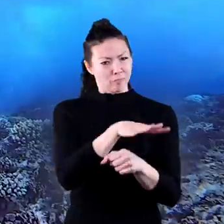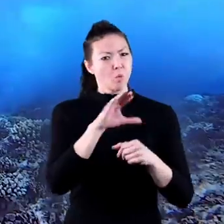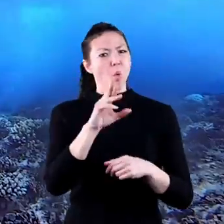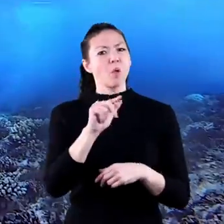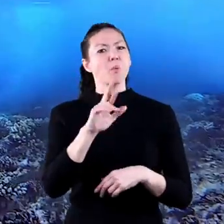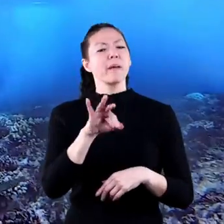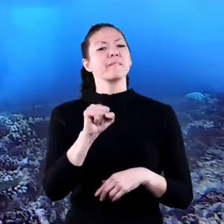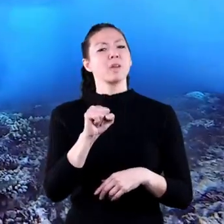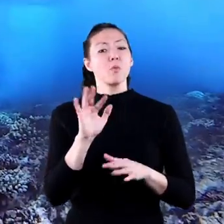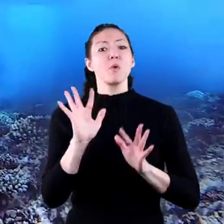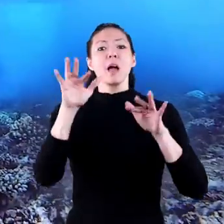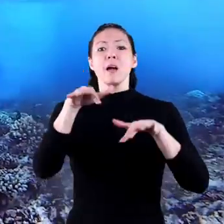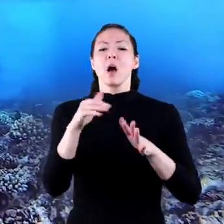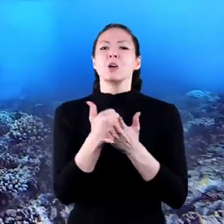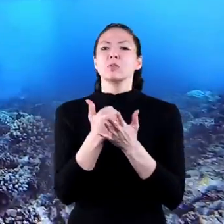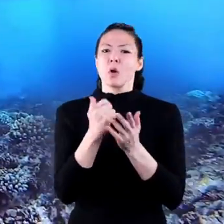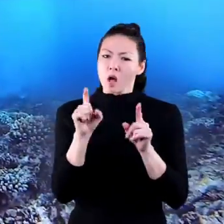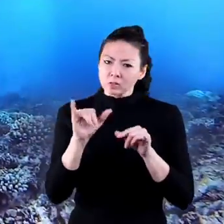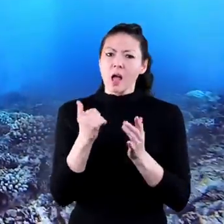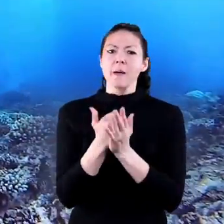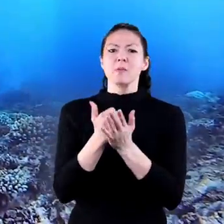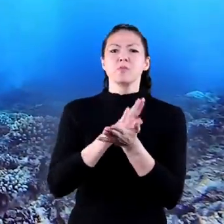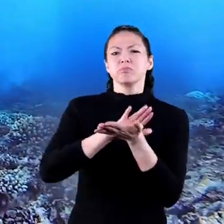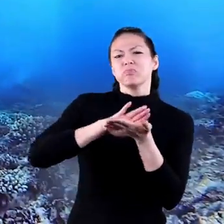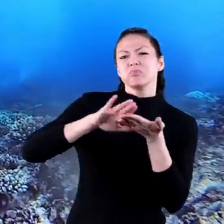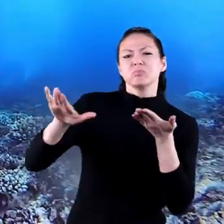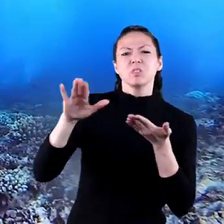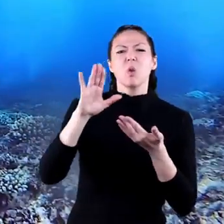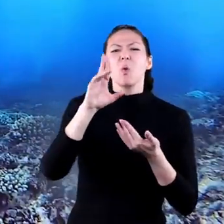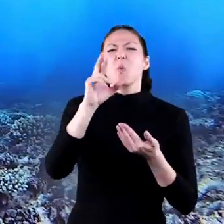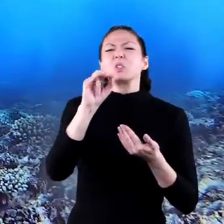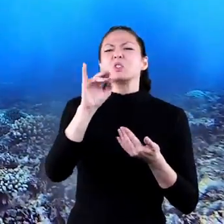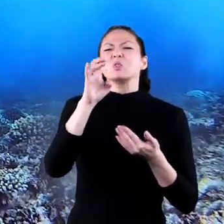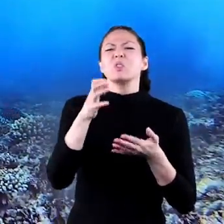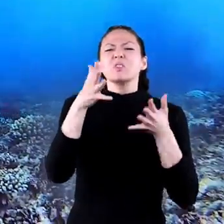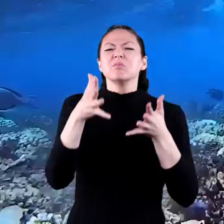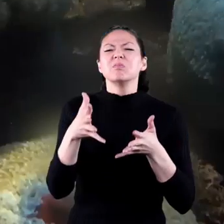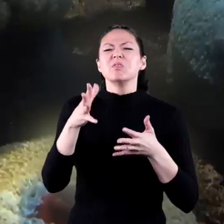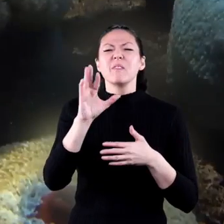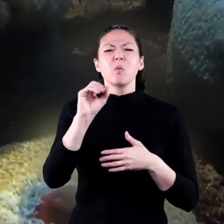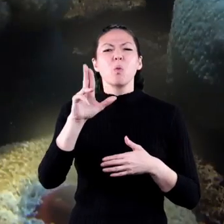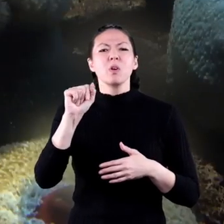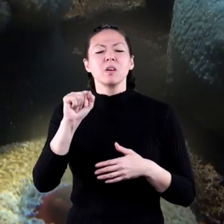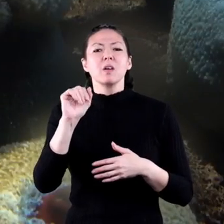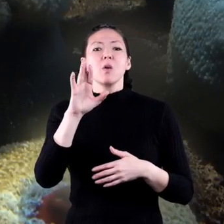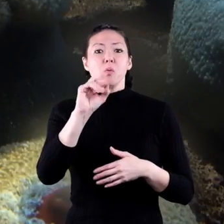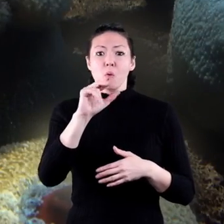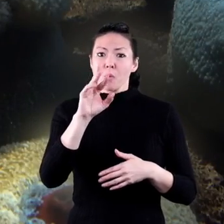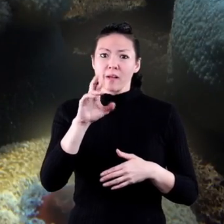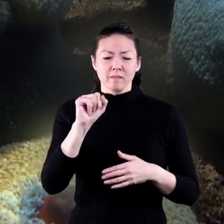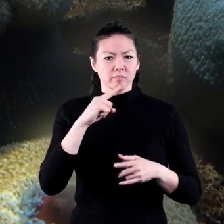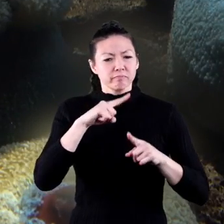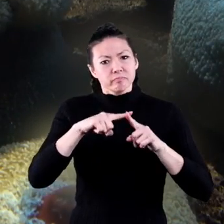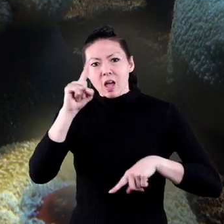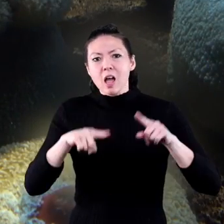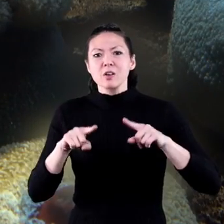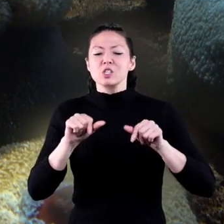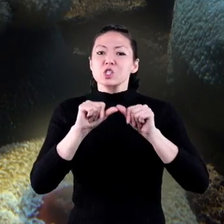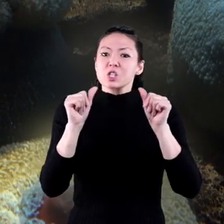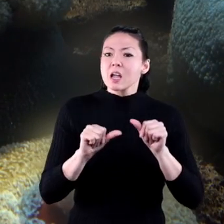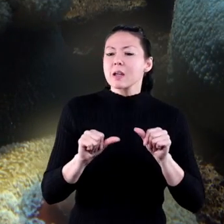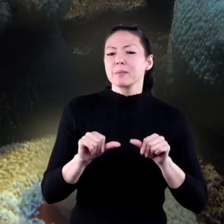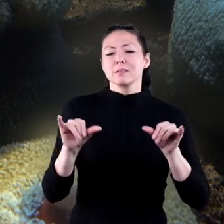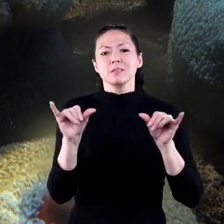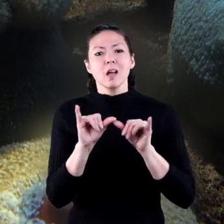reef. The waves also wash away a residue from the coral. Coral reefs vary in shape, size,